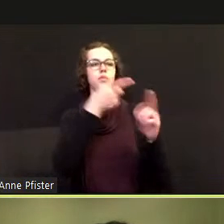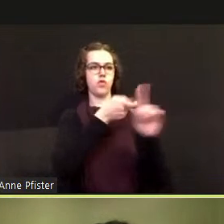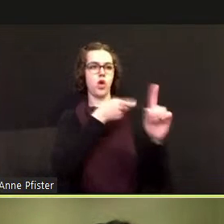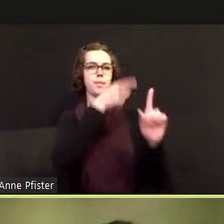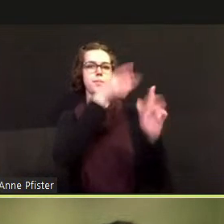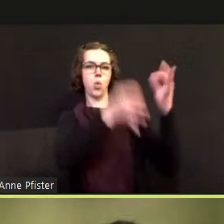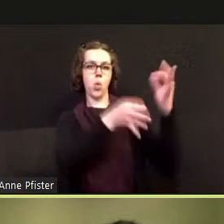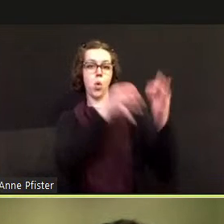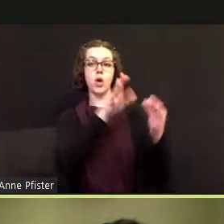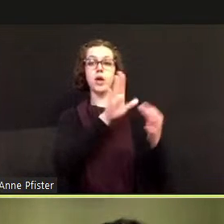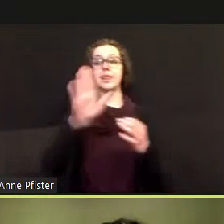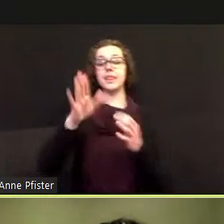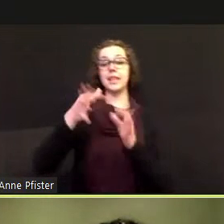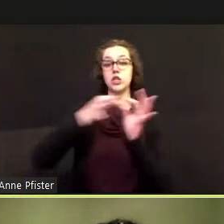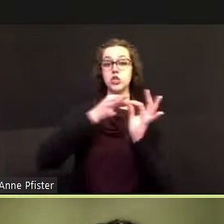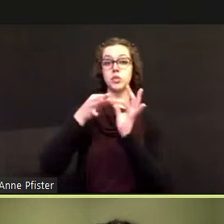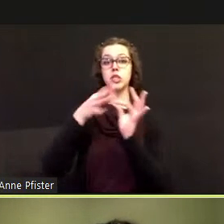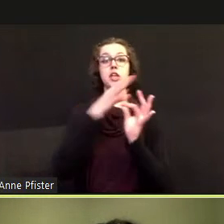closely.